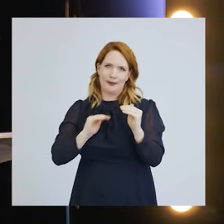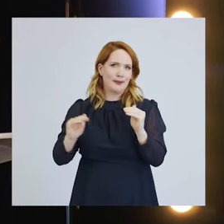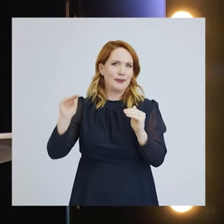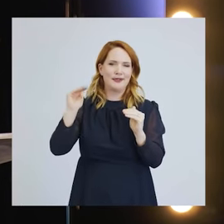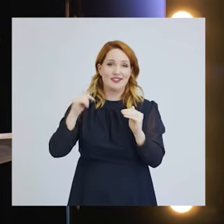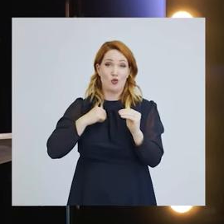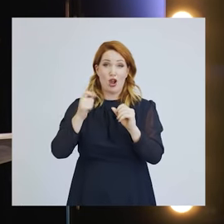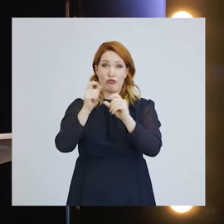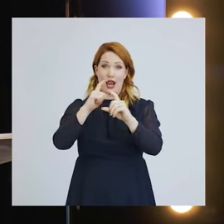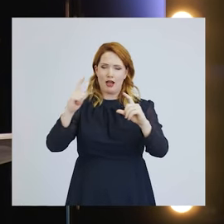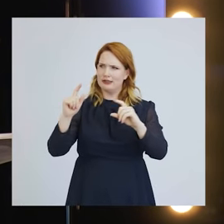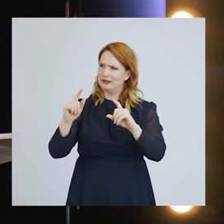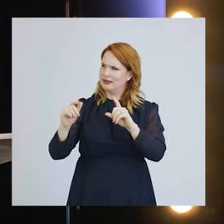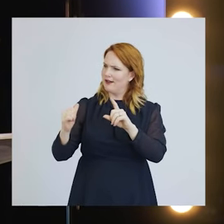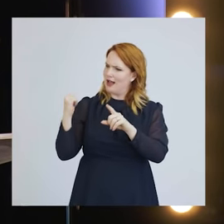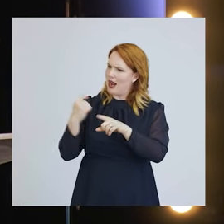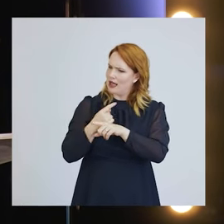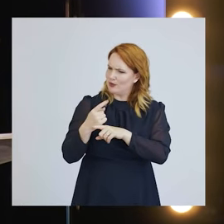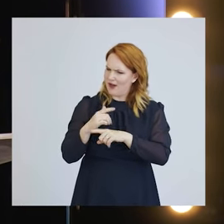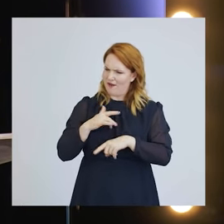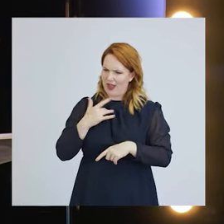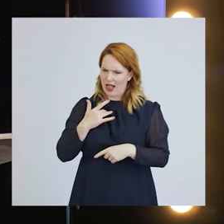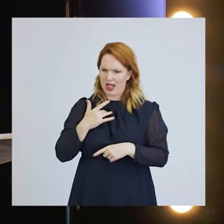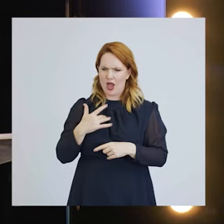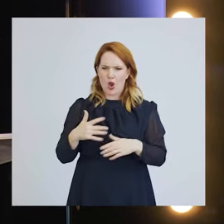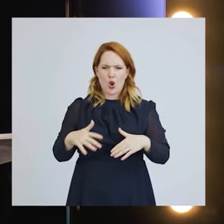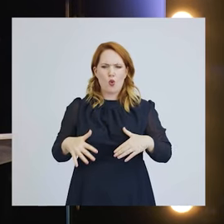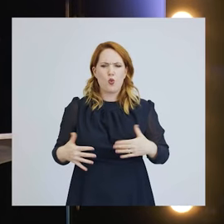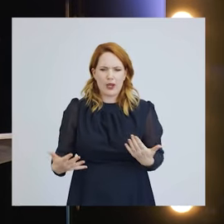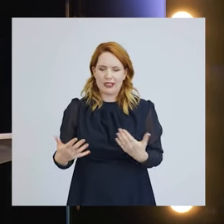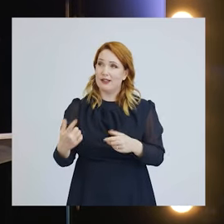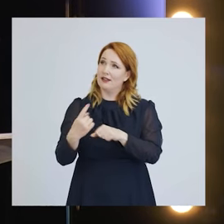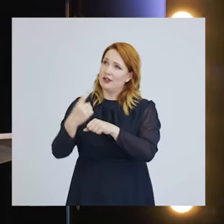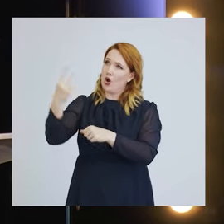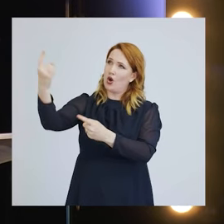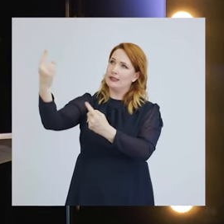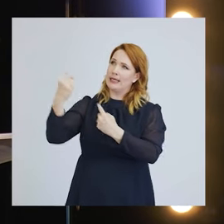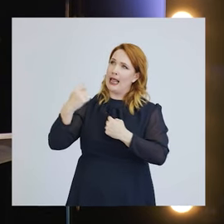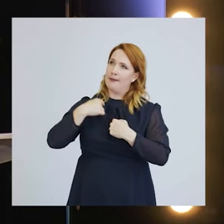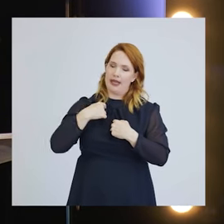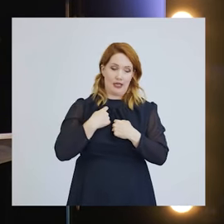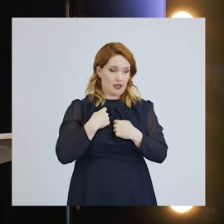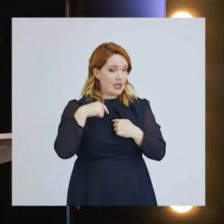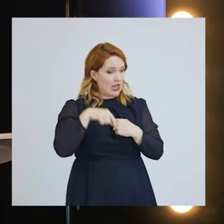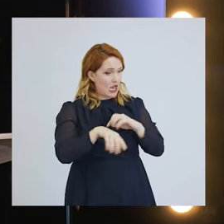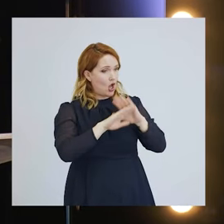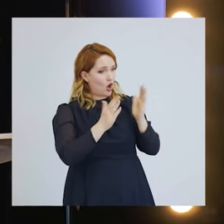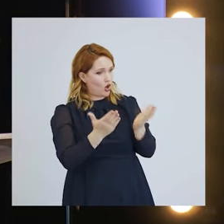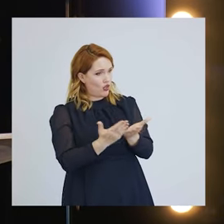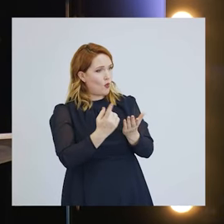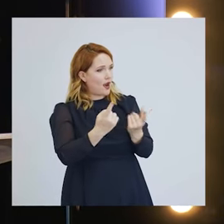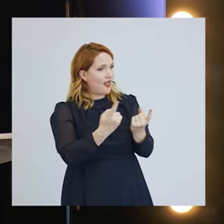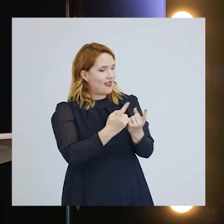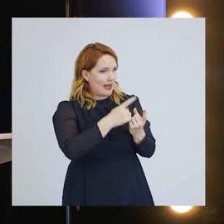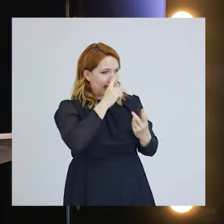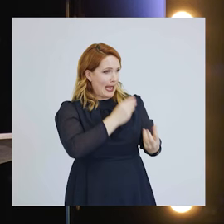show. And I realized that last year when I was feeling so weak, God said to me this thing. He said, here on